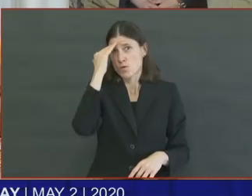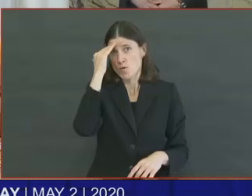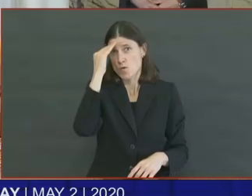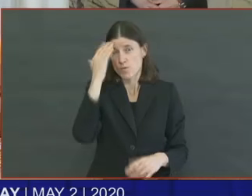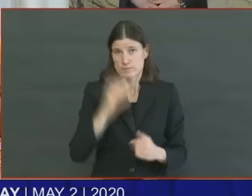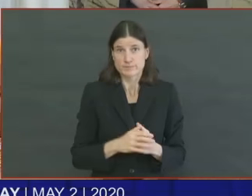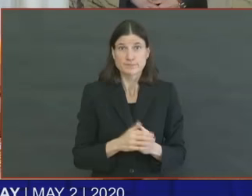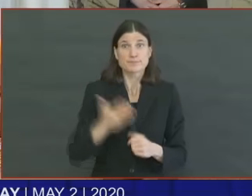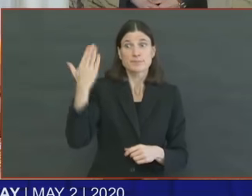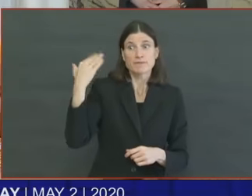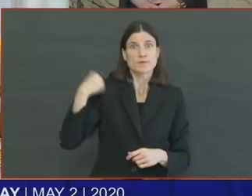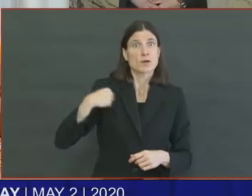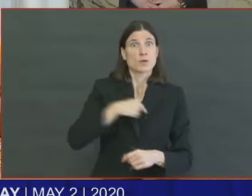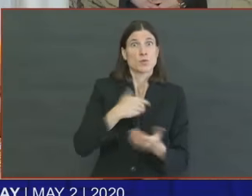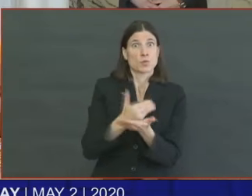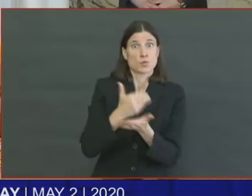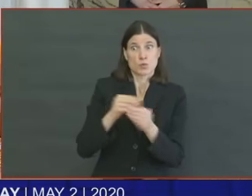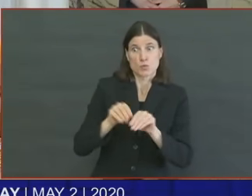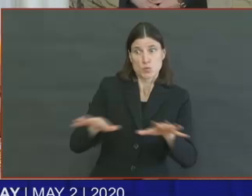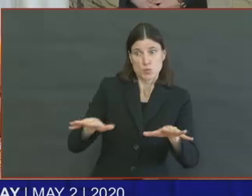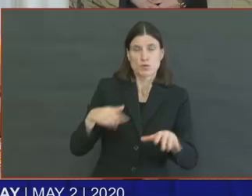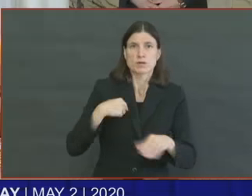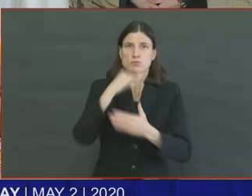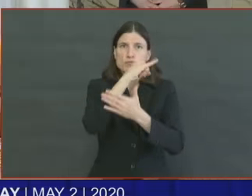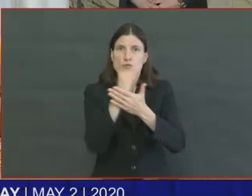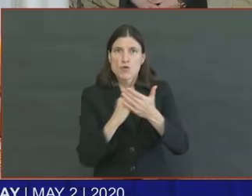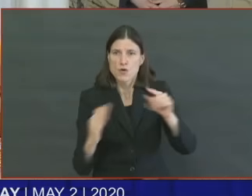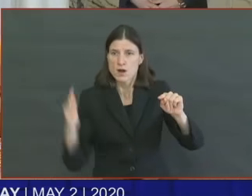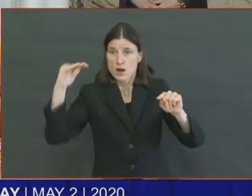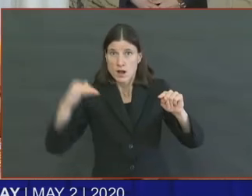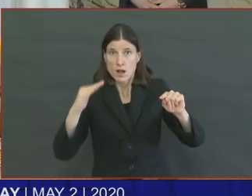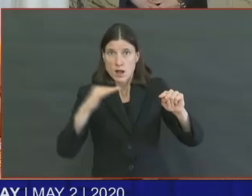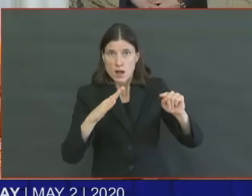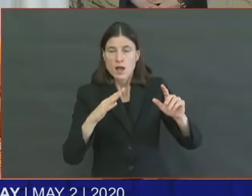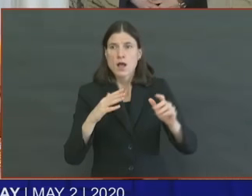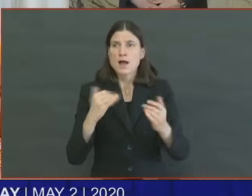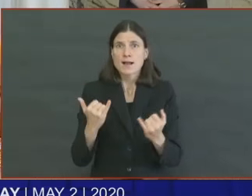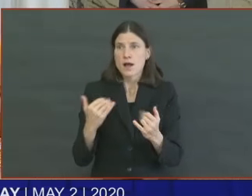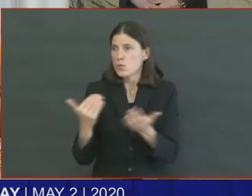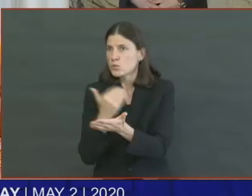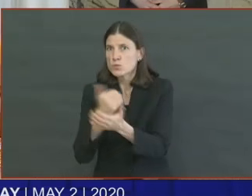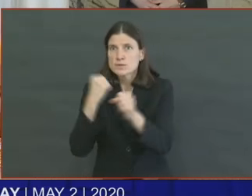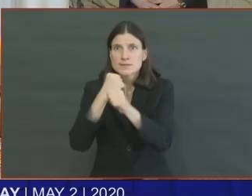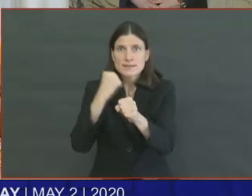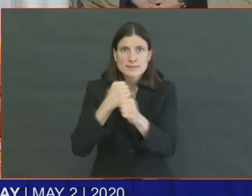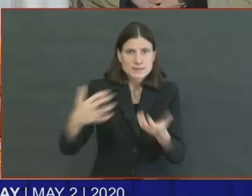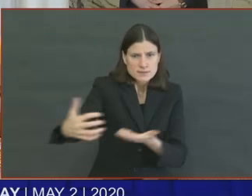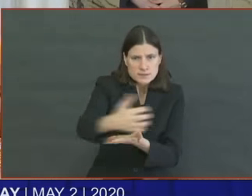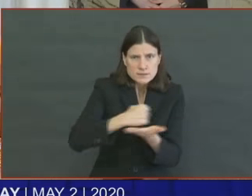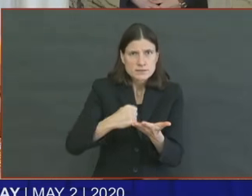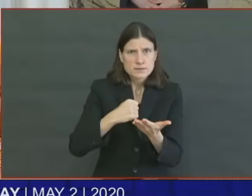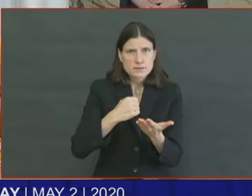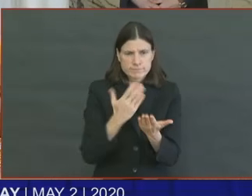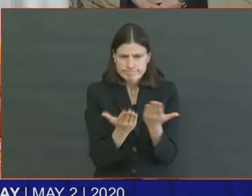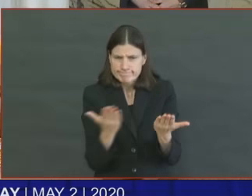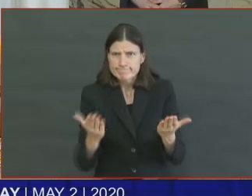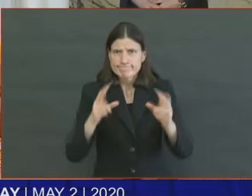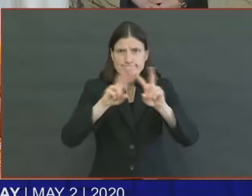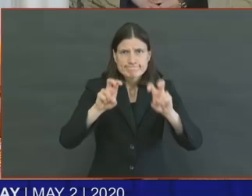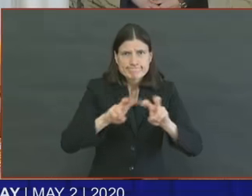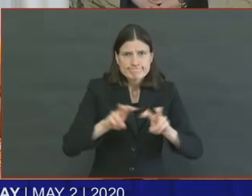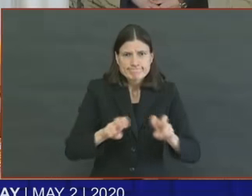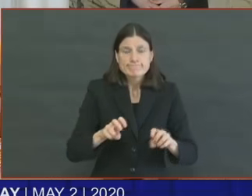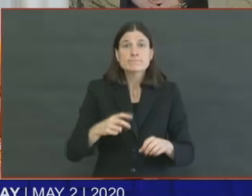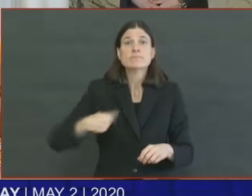As I have said in the past, we have a team of economists, epidemiologists, and data scientists from Brown University and